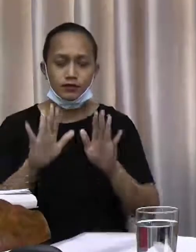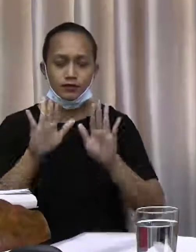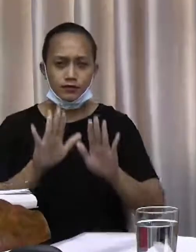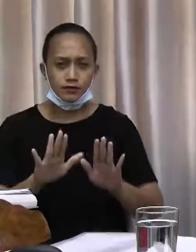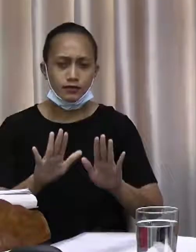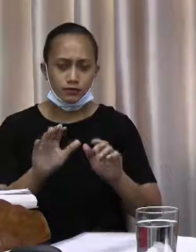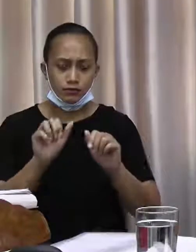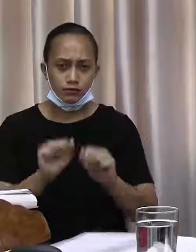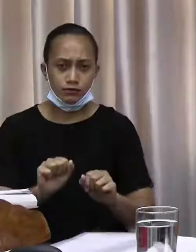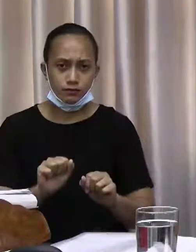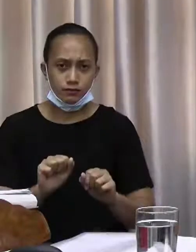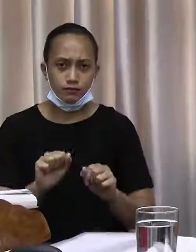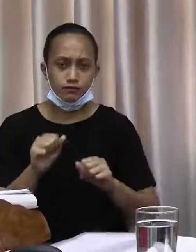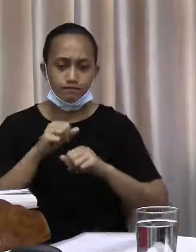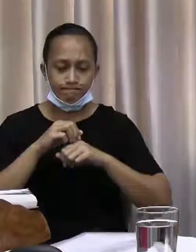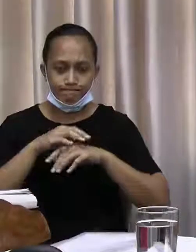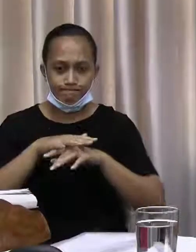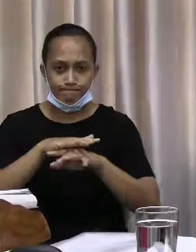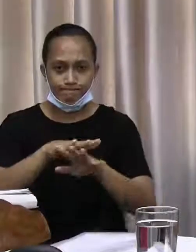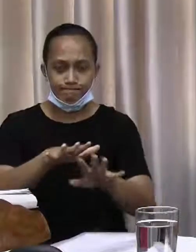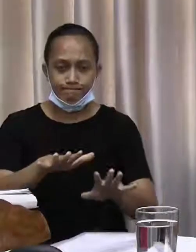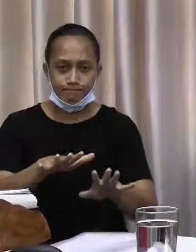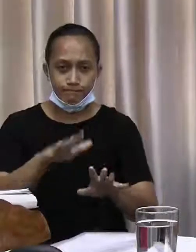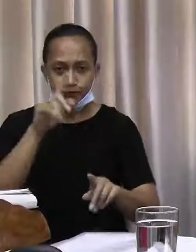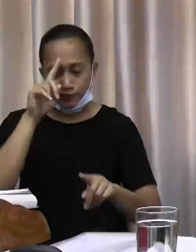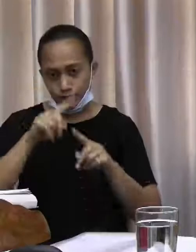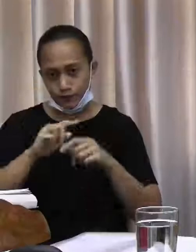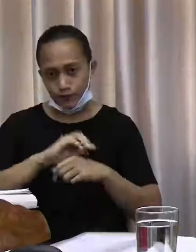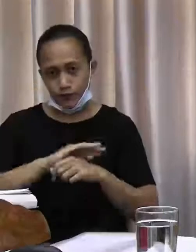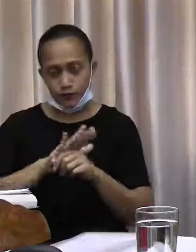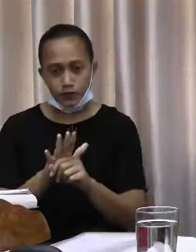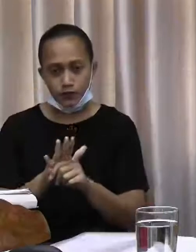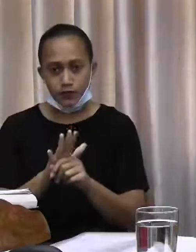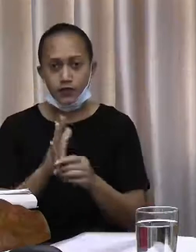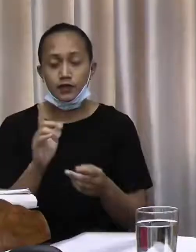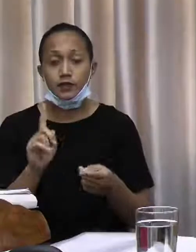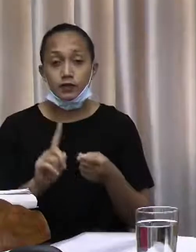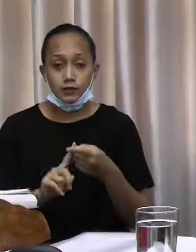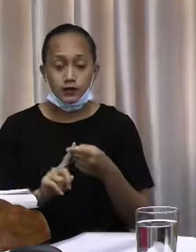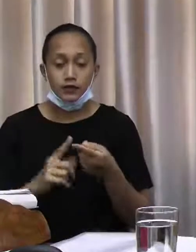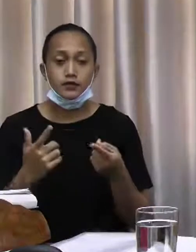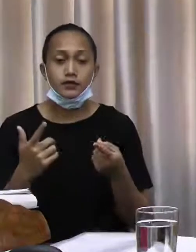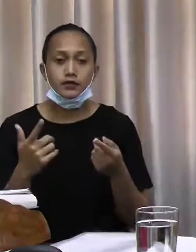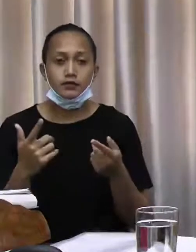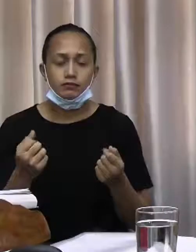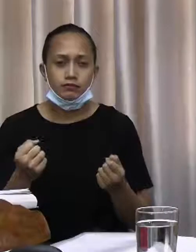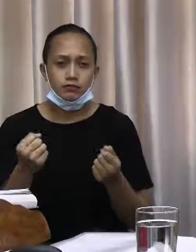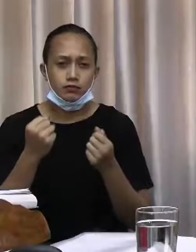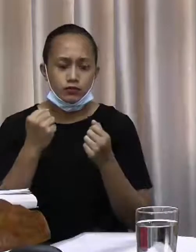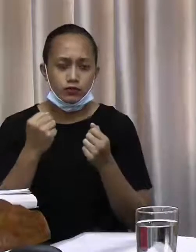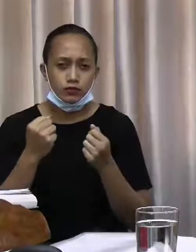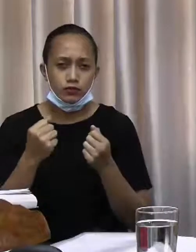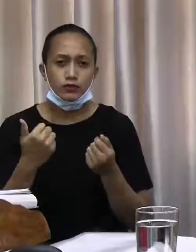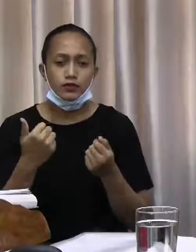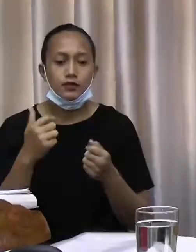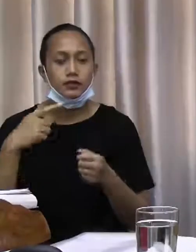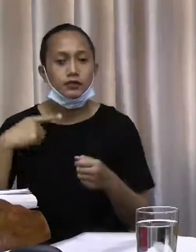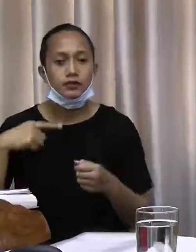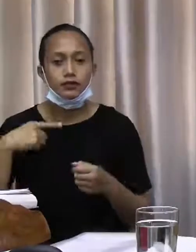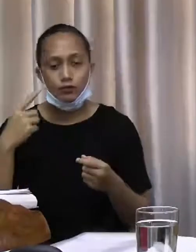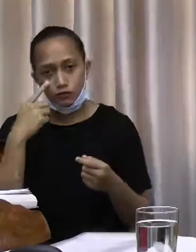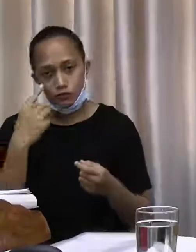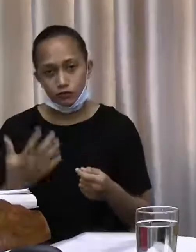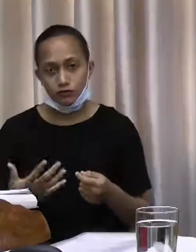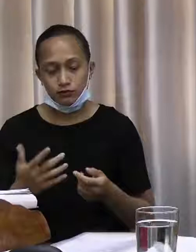fiofi o le pipisi o le faamae. Ato ai mani o onga tunga e o noalia i